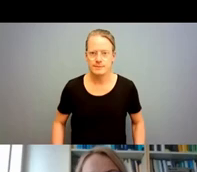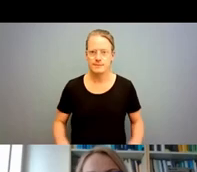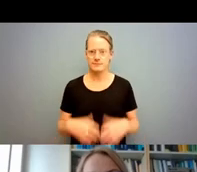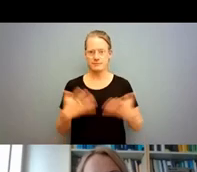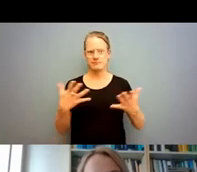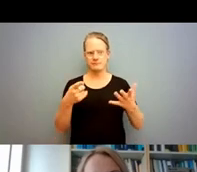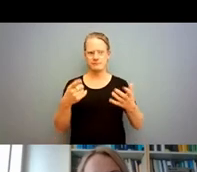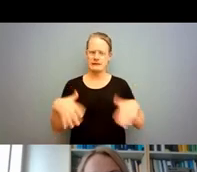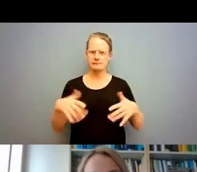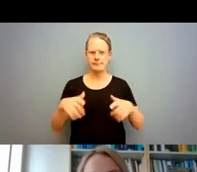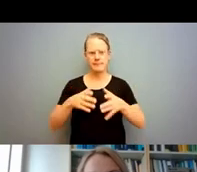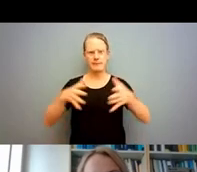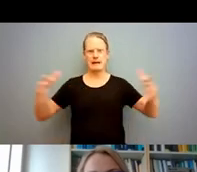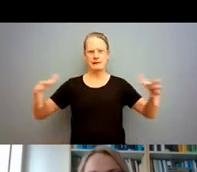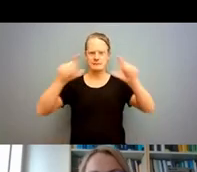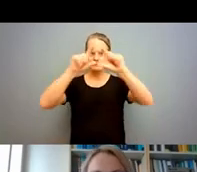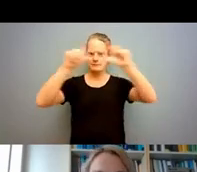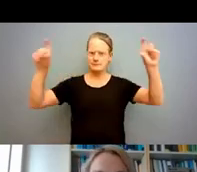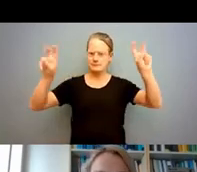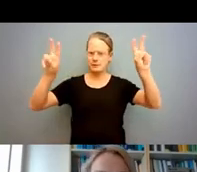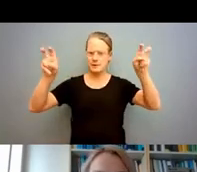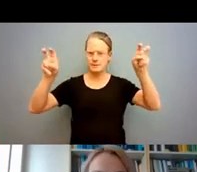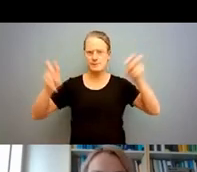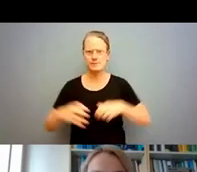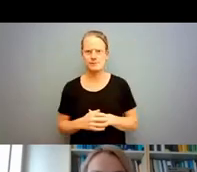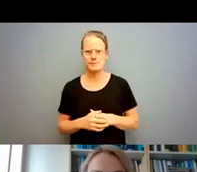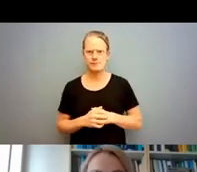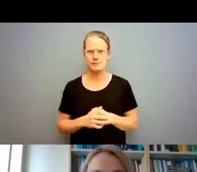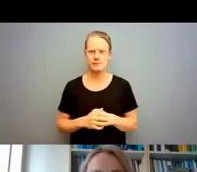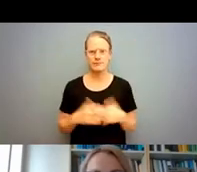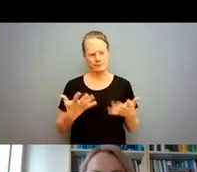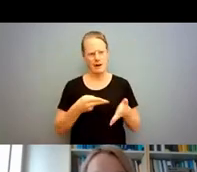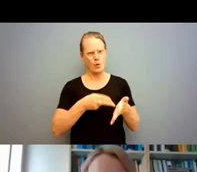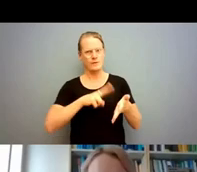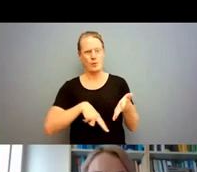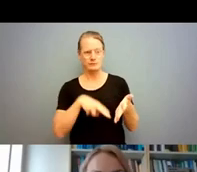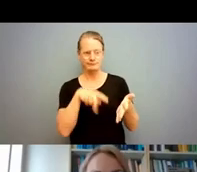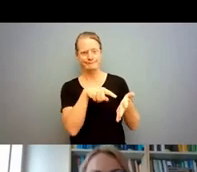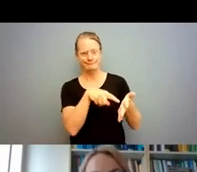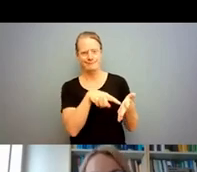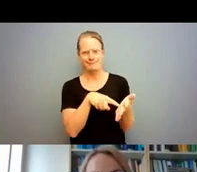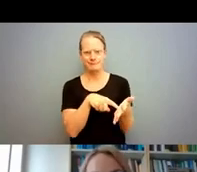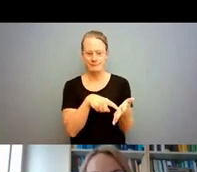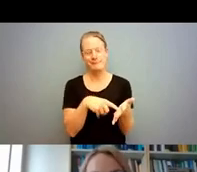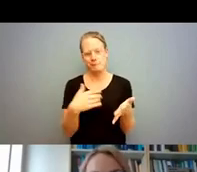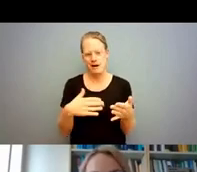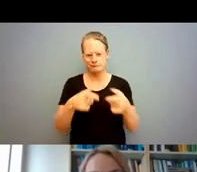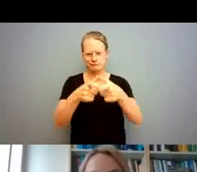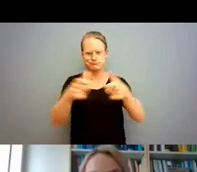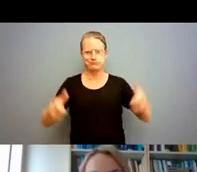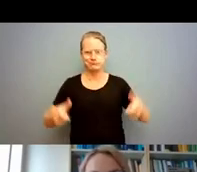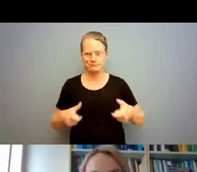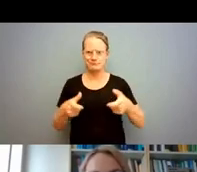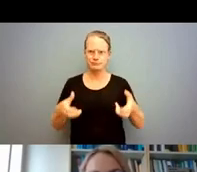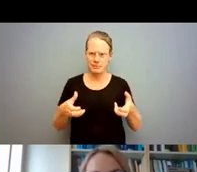is a declaration, a global United Nations